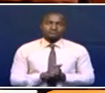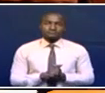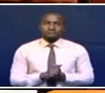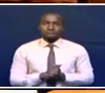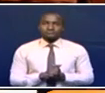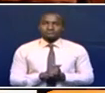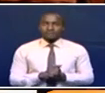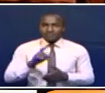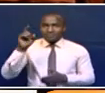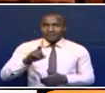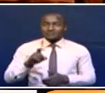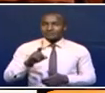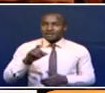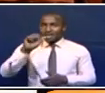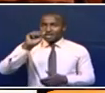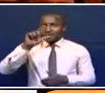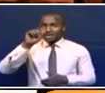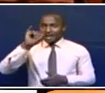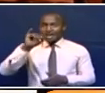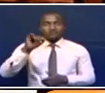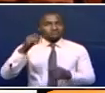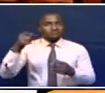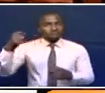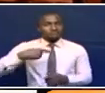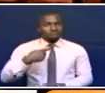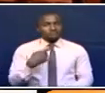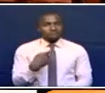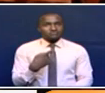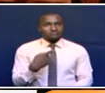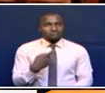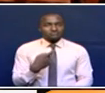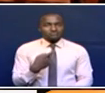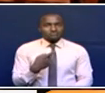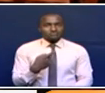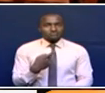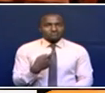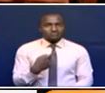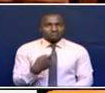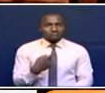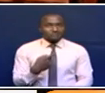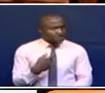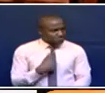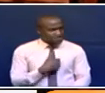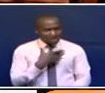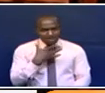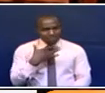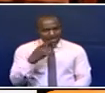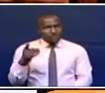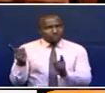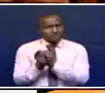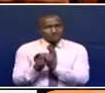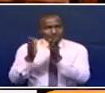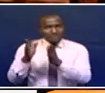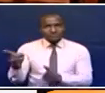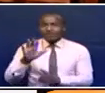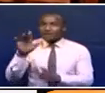show without quoting Robert Ali. You know we have to. Oh, Robert Ali. Yeah. Yeah. I would actually love to meet the guy. You've never met him?